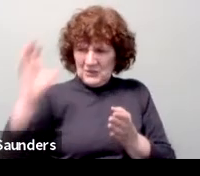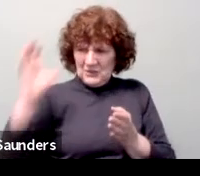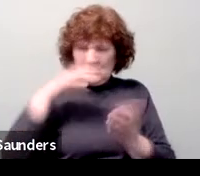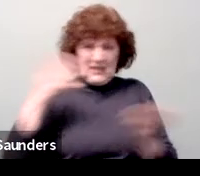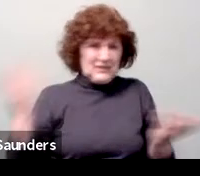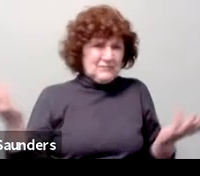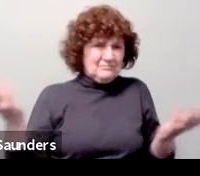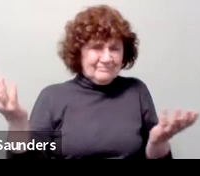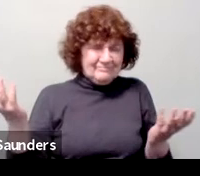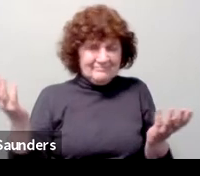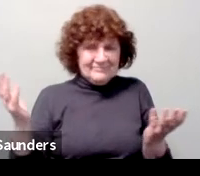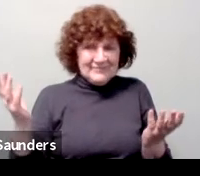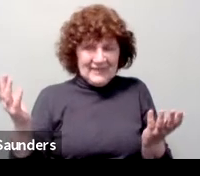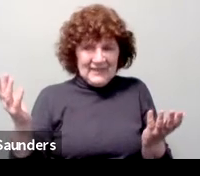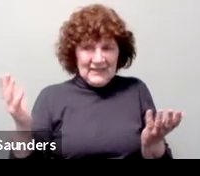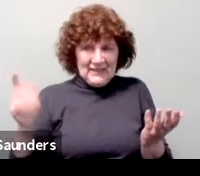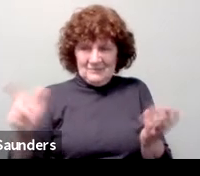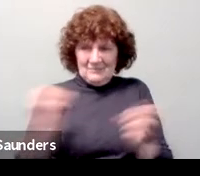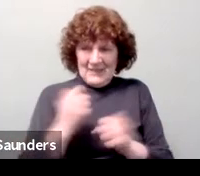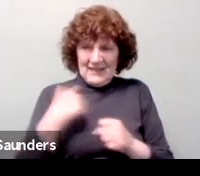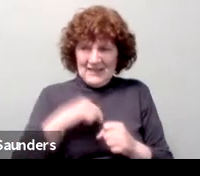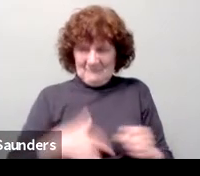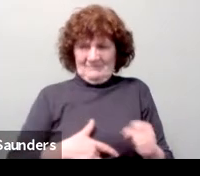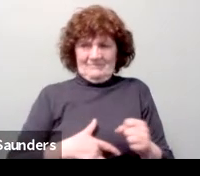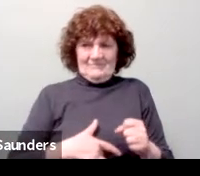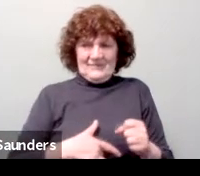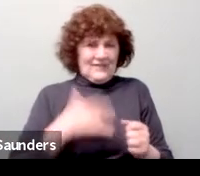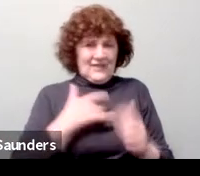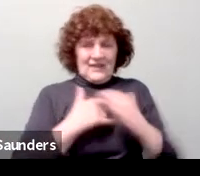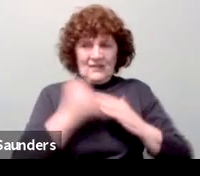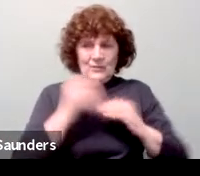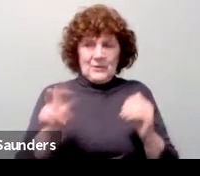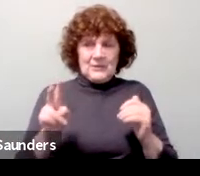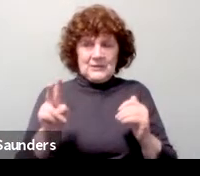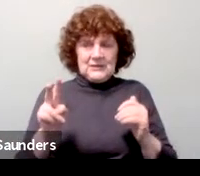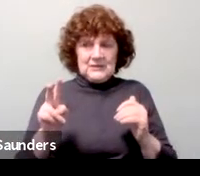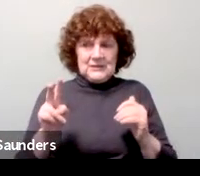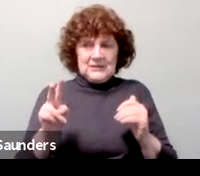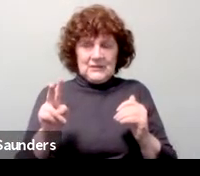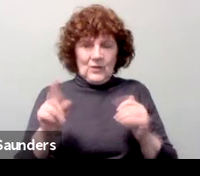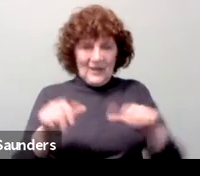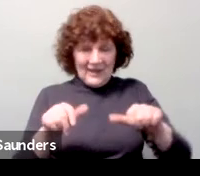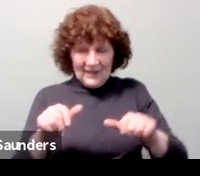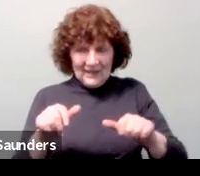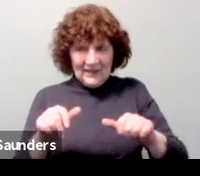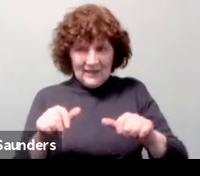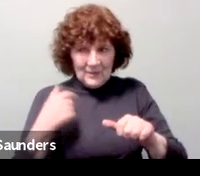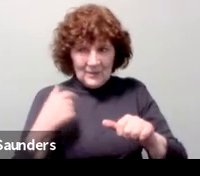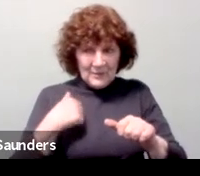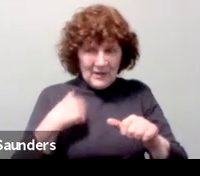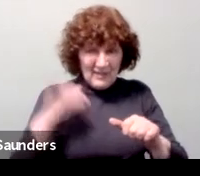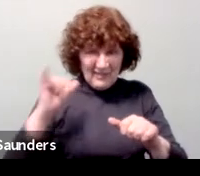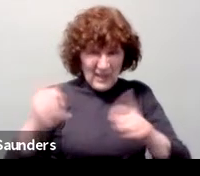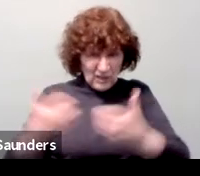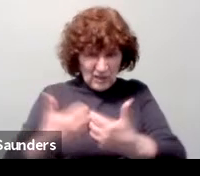or disconcerting and the rest of the population, when that gulf